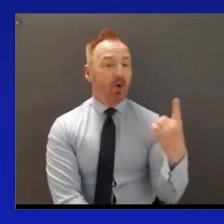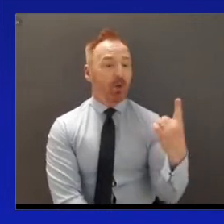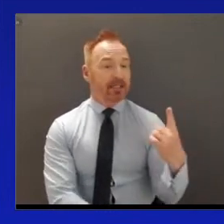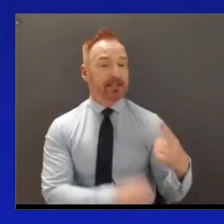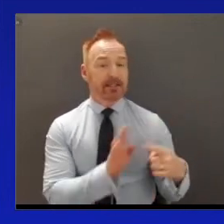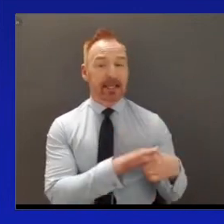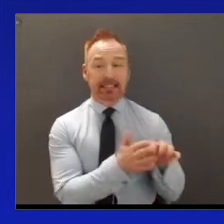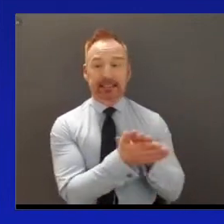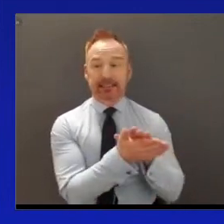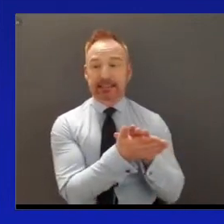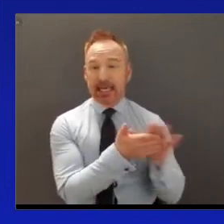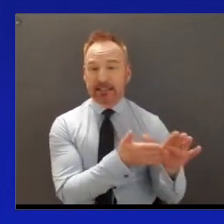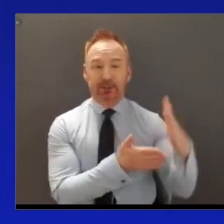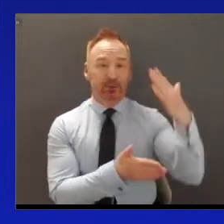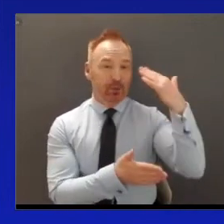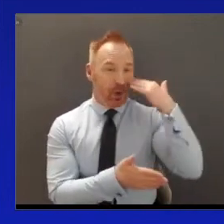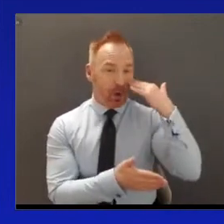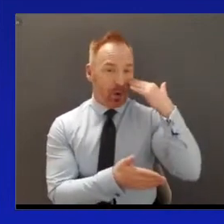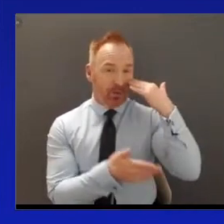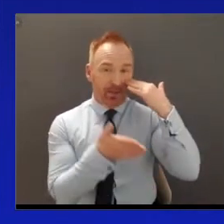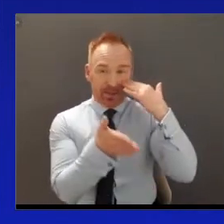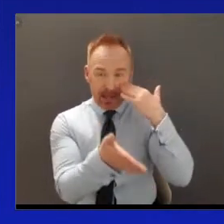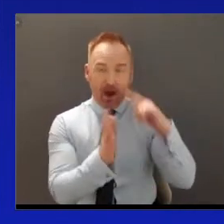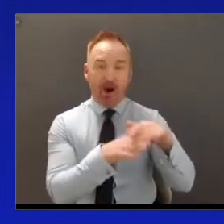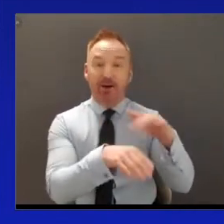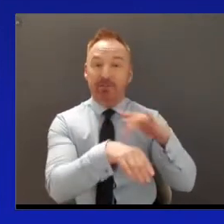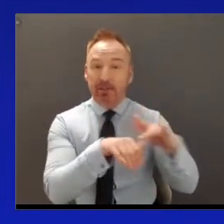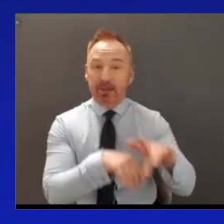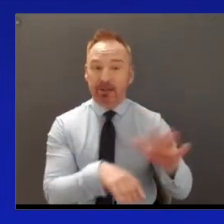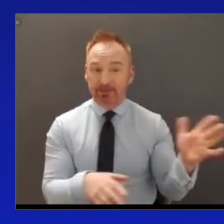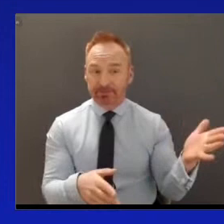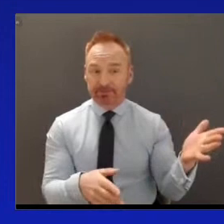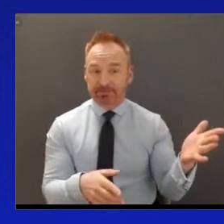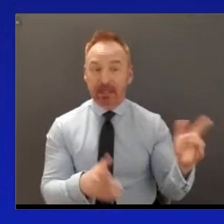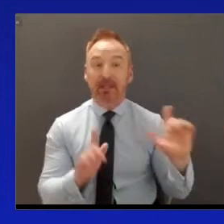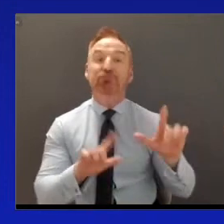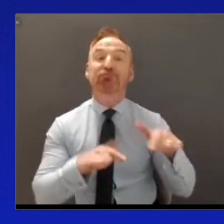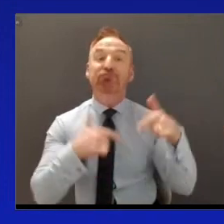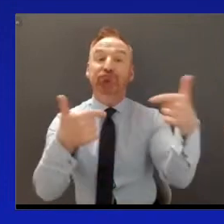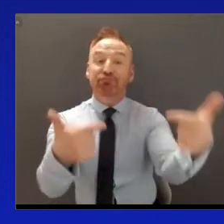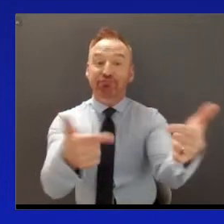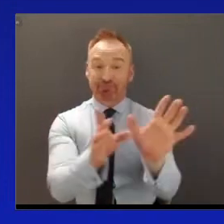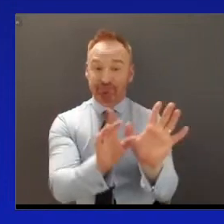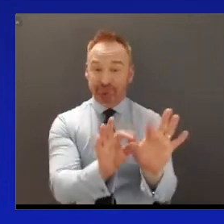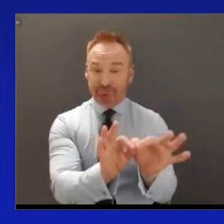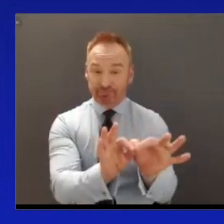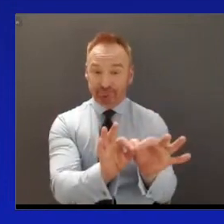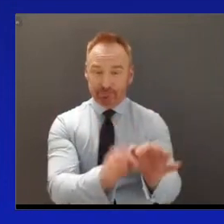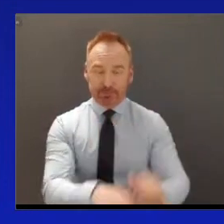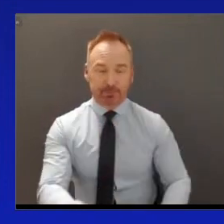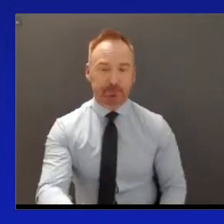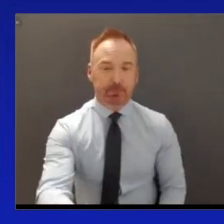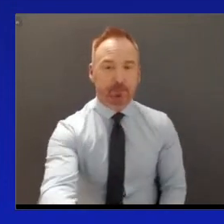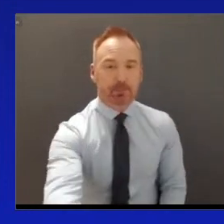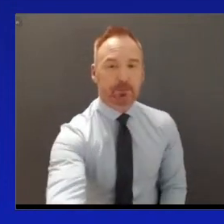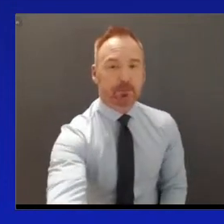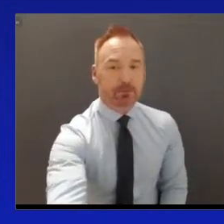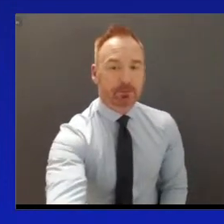to just know that they're out there if necessary. Okay. My other concern is vulnerable